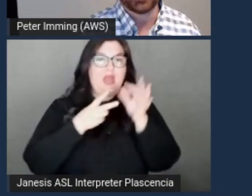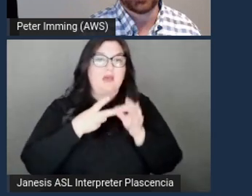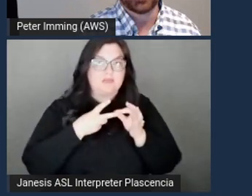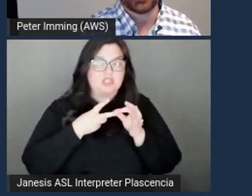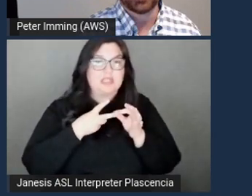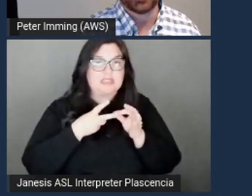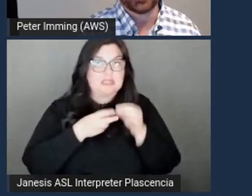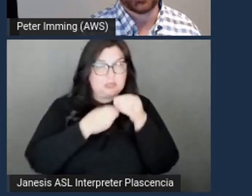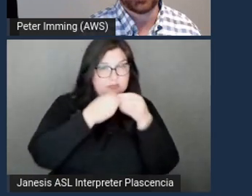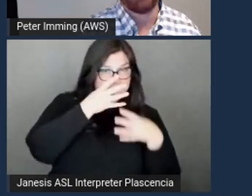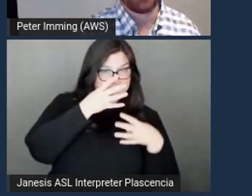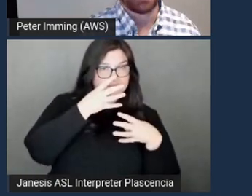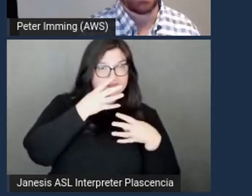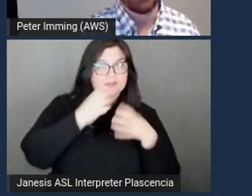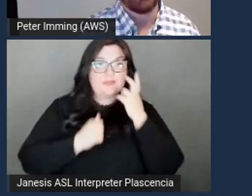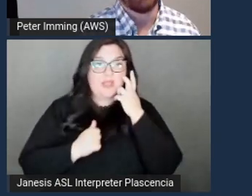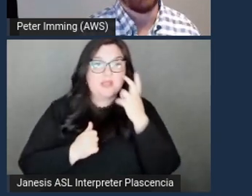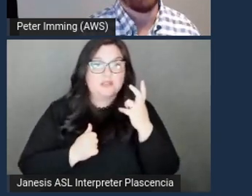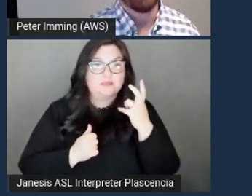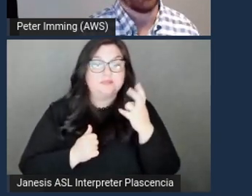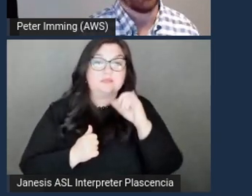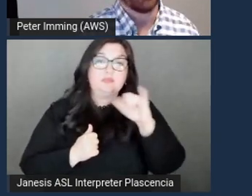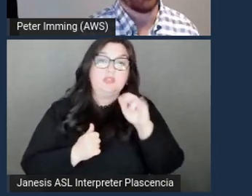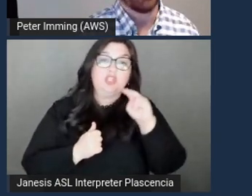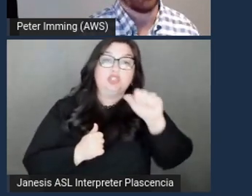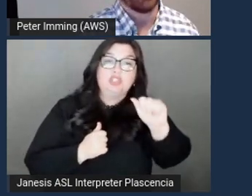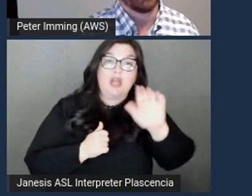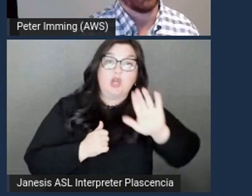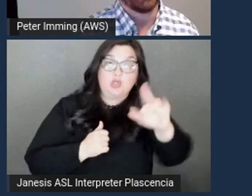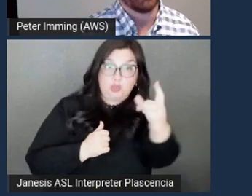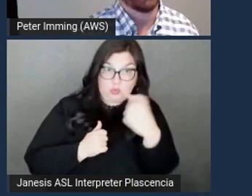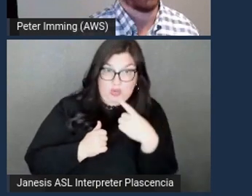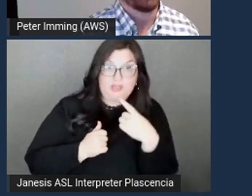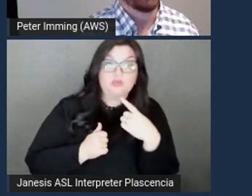rule. And here is Jenna's question about how